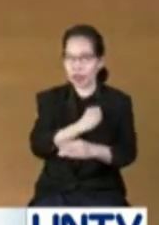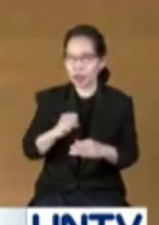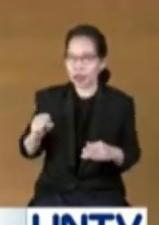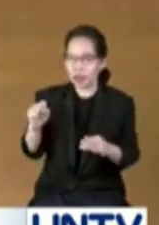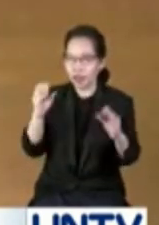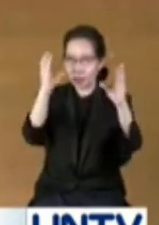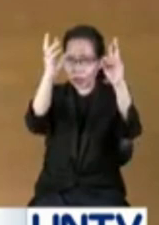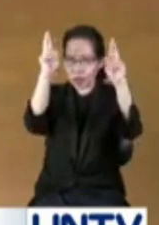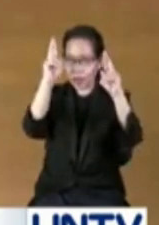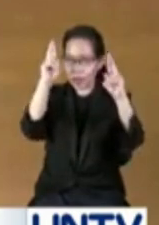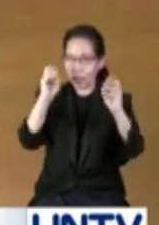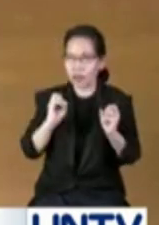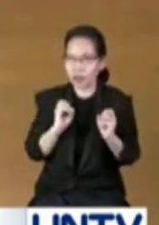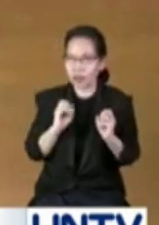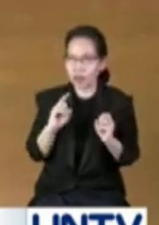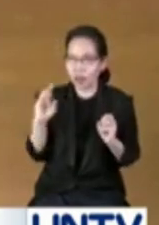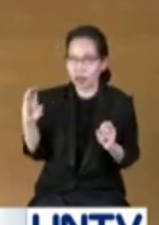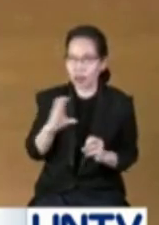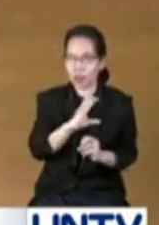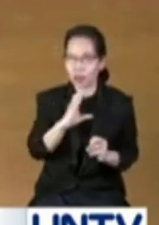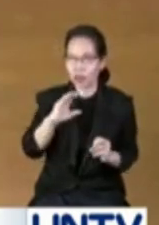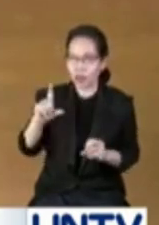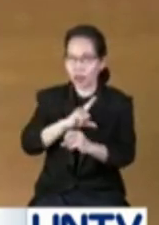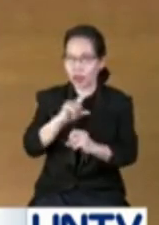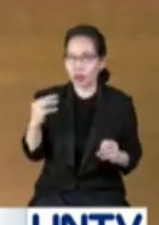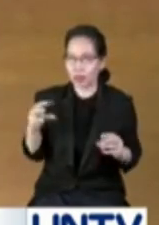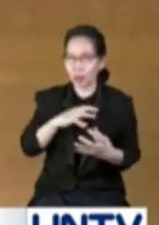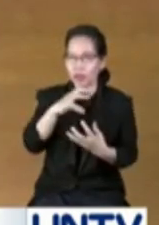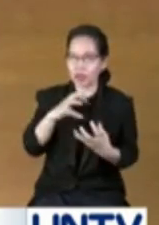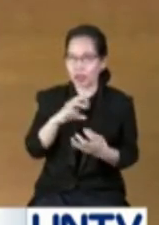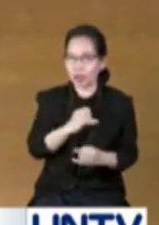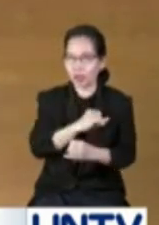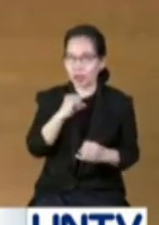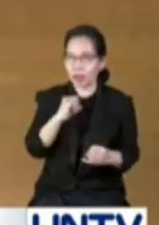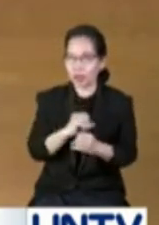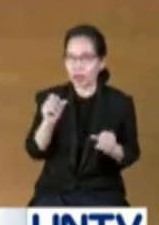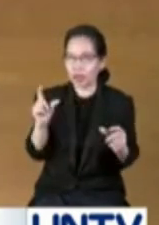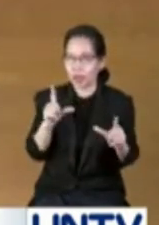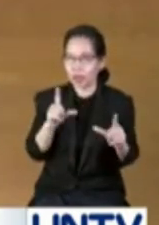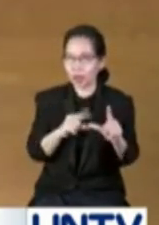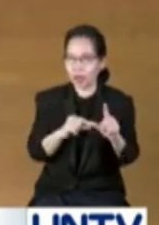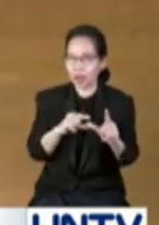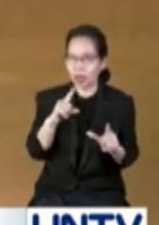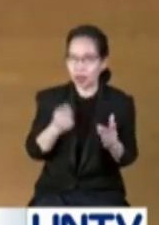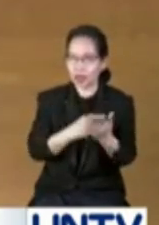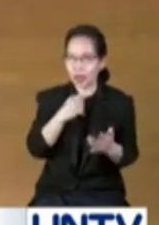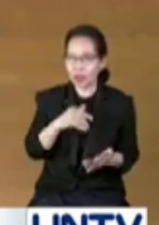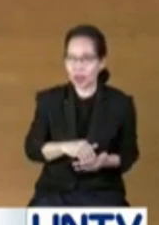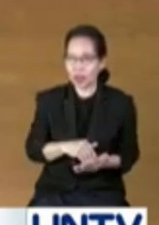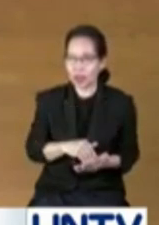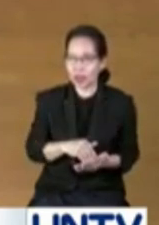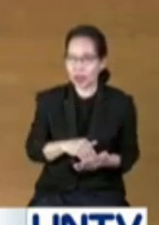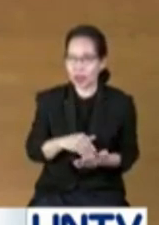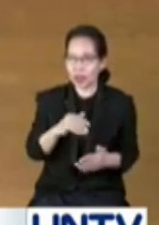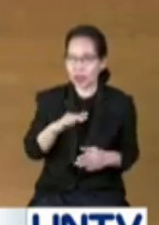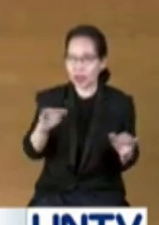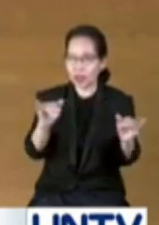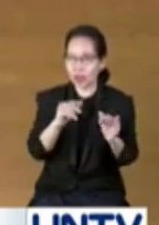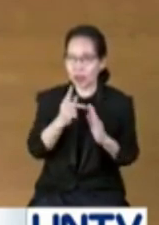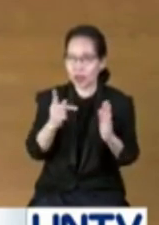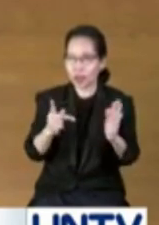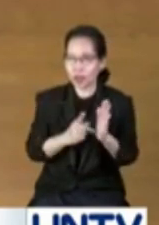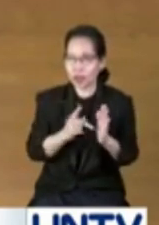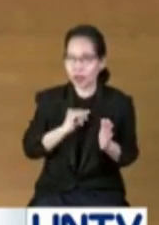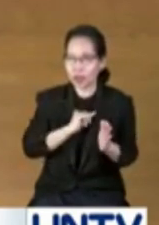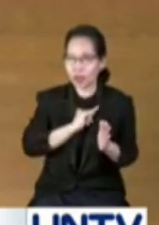national local mechanisms to establish the needed linkages. Once again, on this same principle, I urge the government